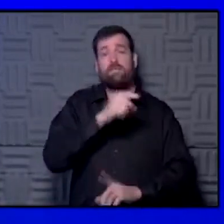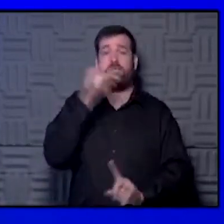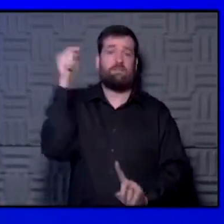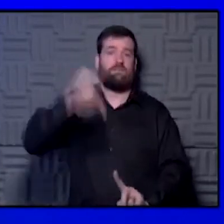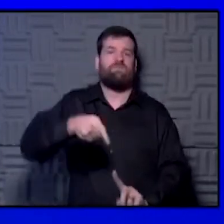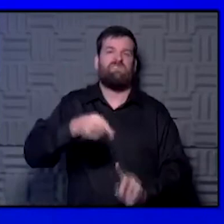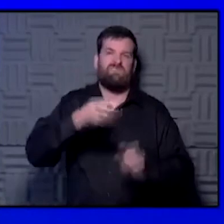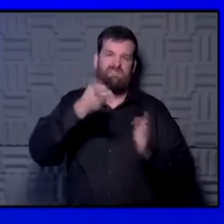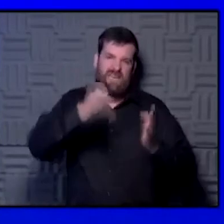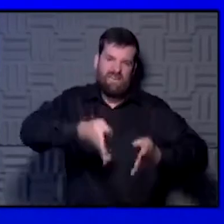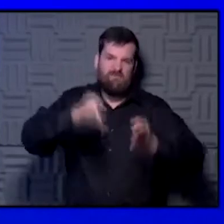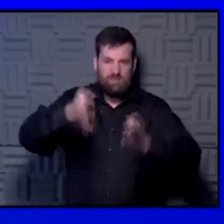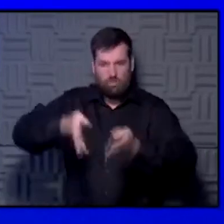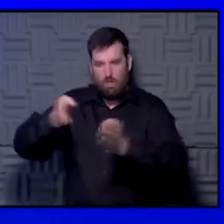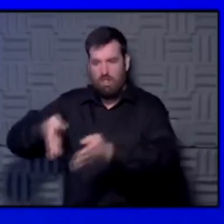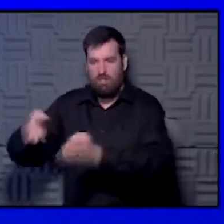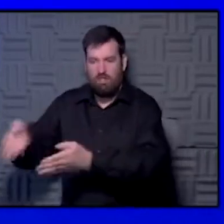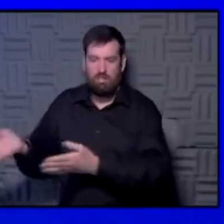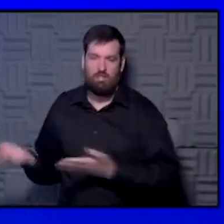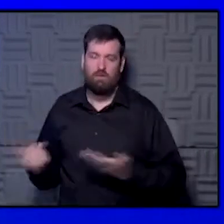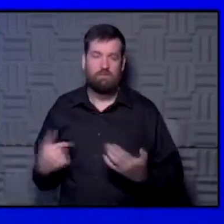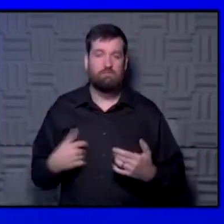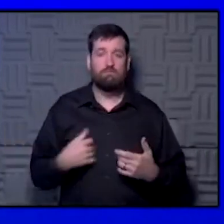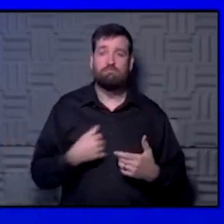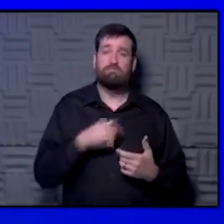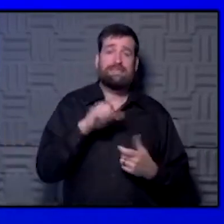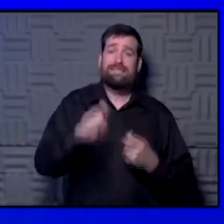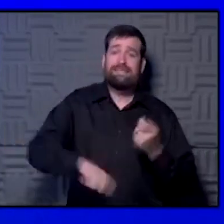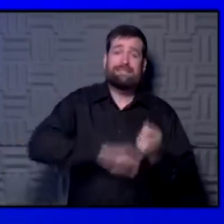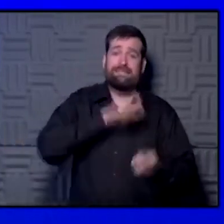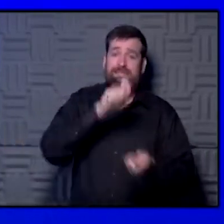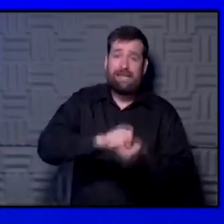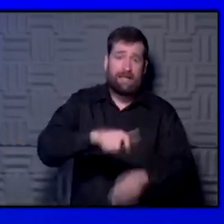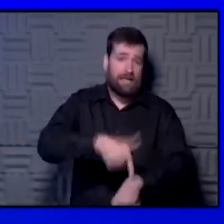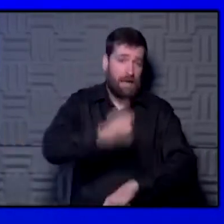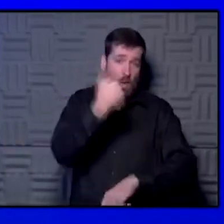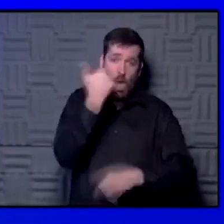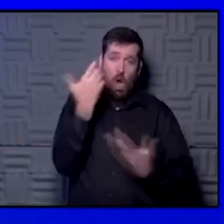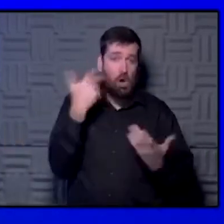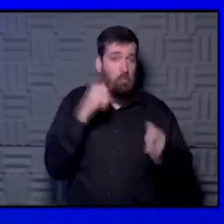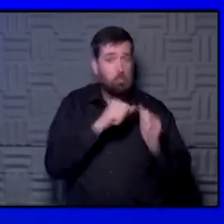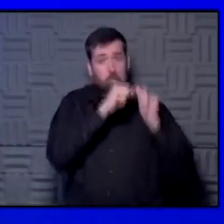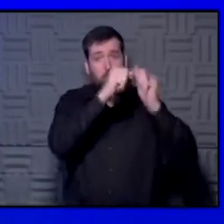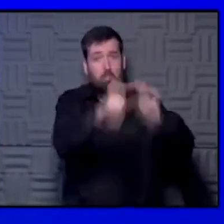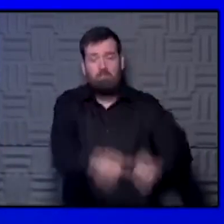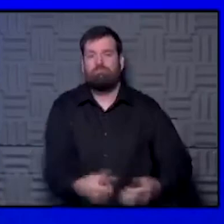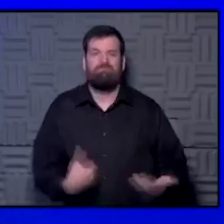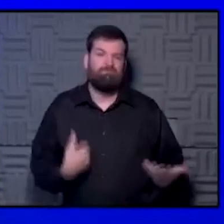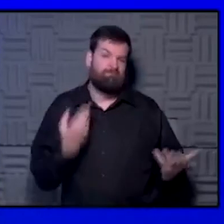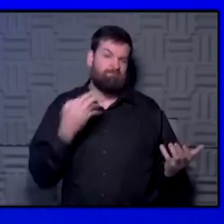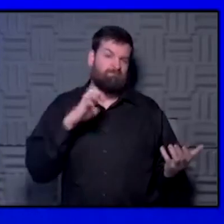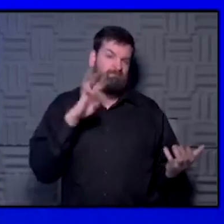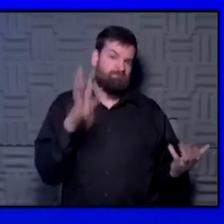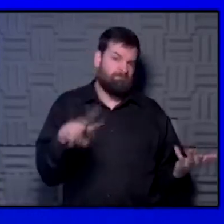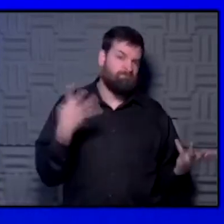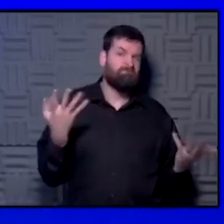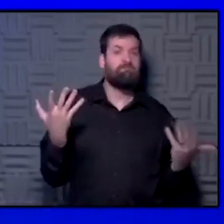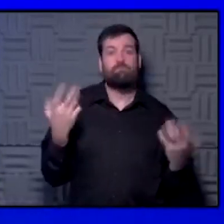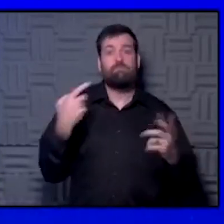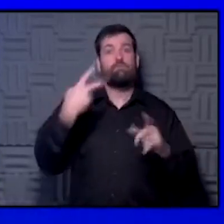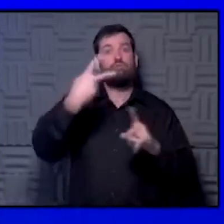the individual. We don't know exactly how long that will last, but we do know it can last 2 to 3 months at